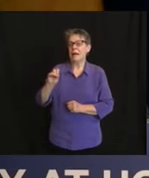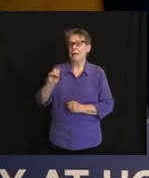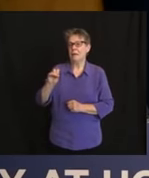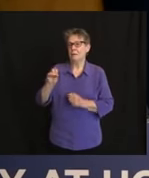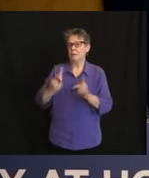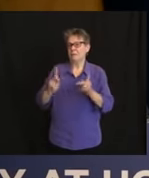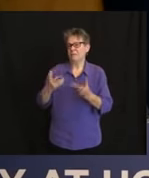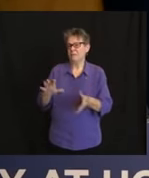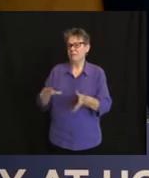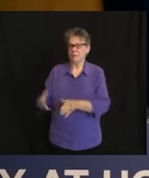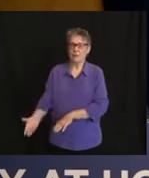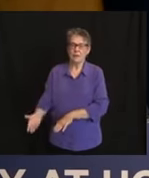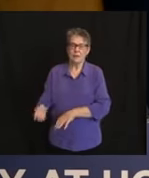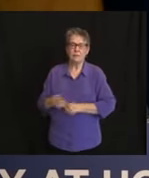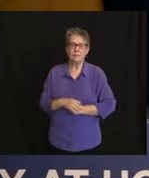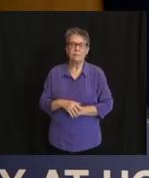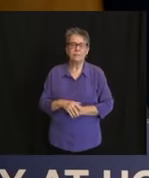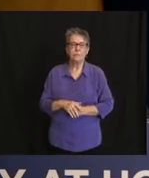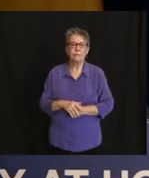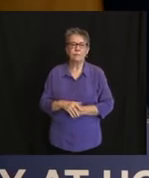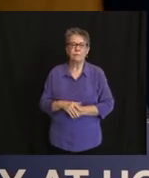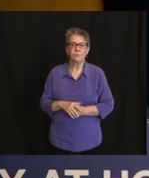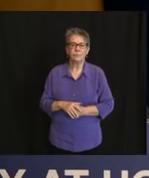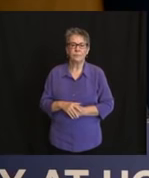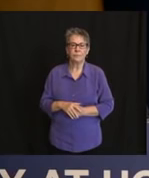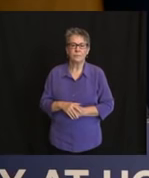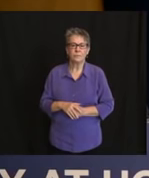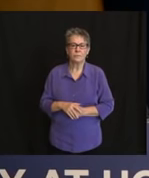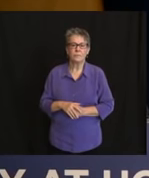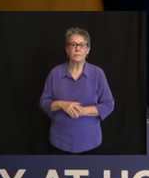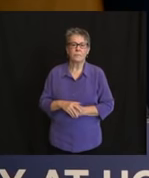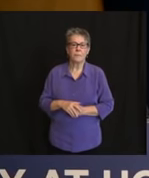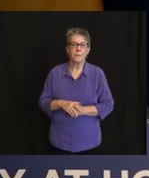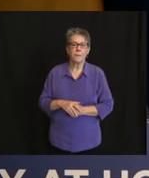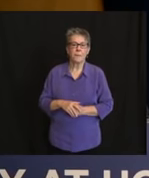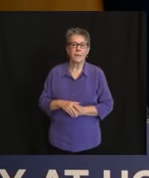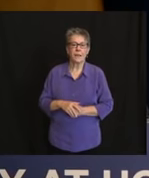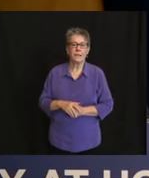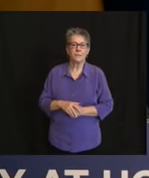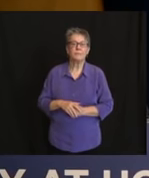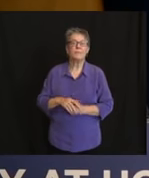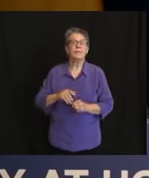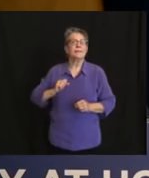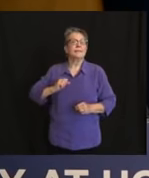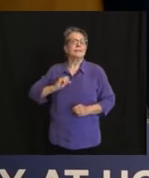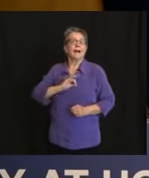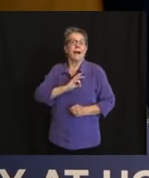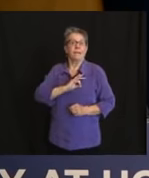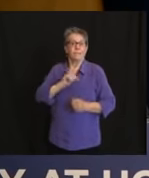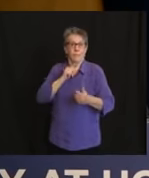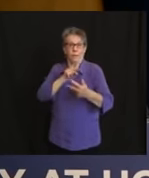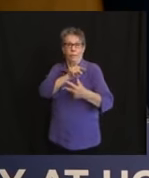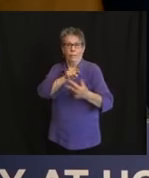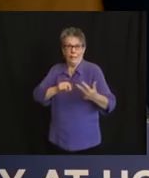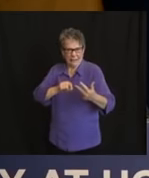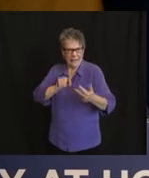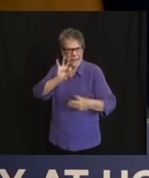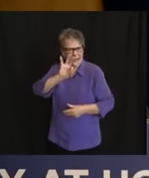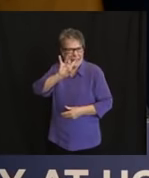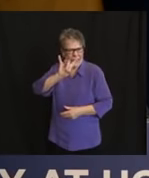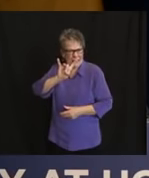on those sites, 98 have tested positive. There have been no deaths among the staff.